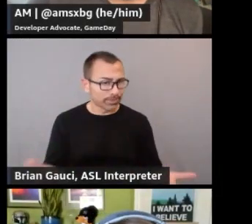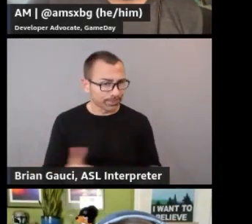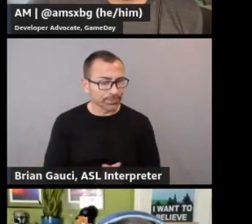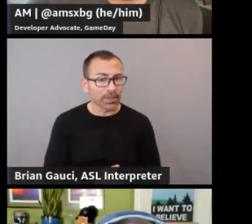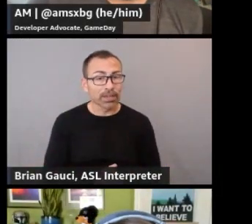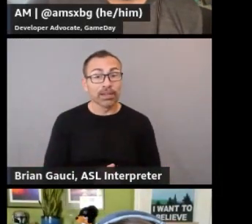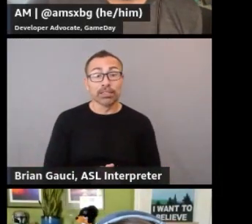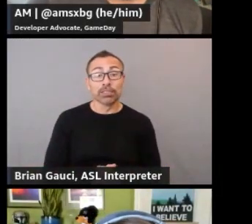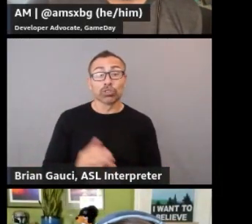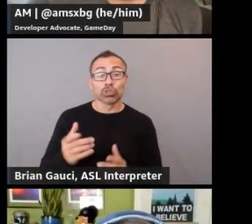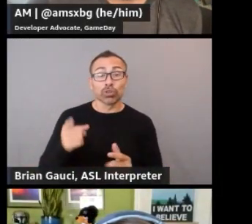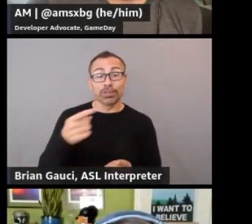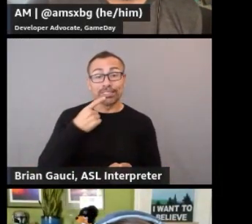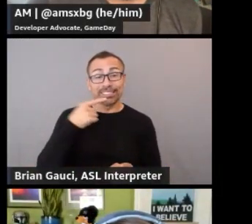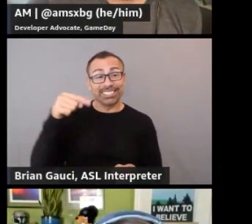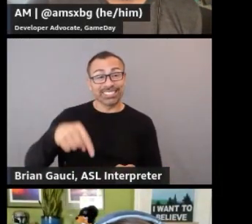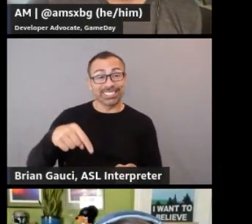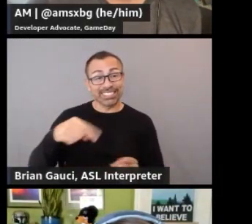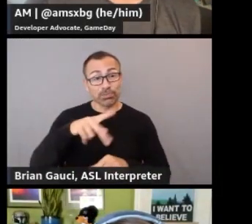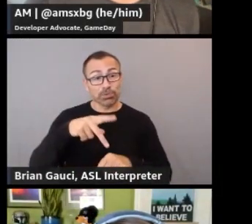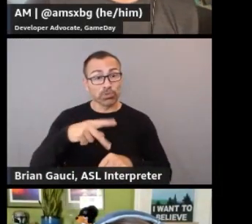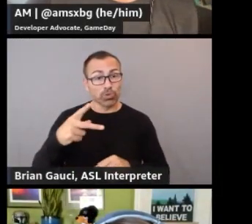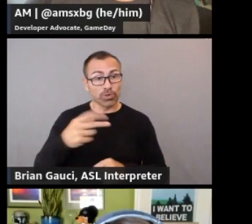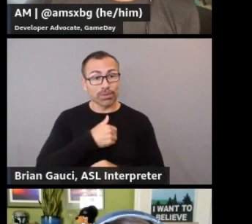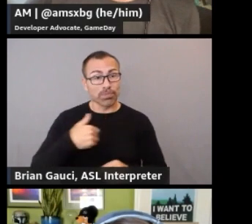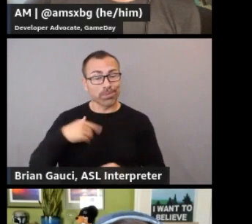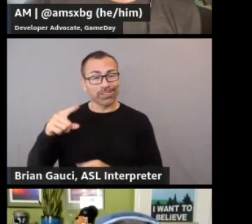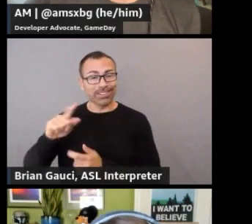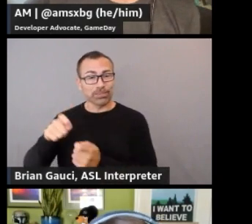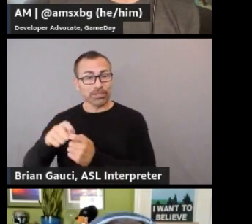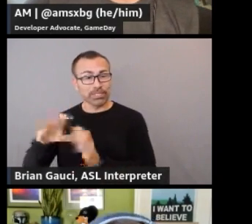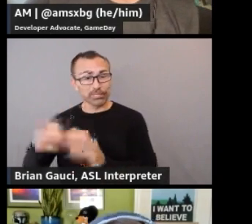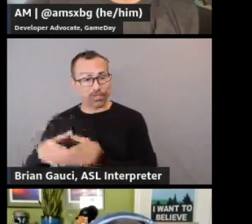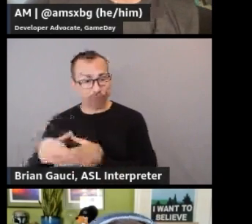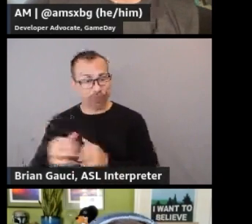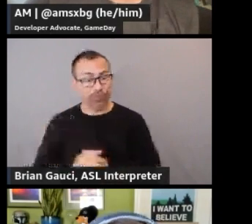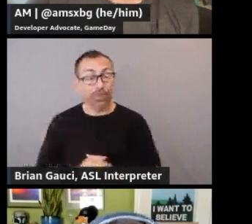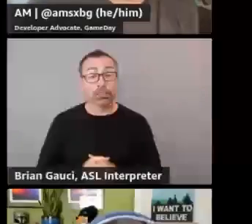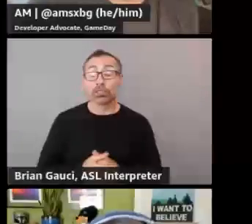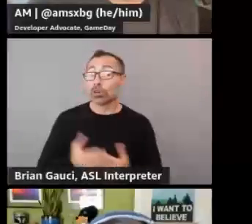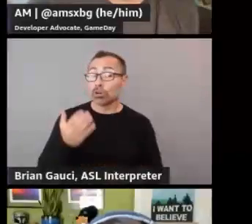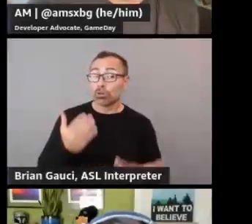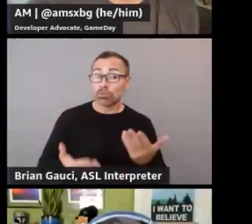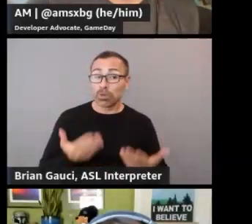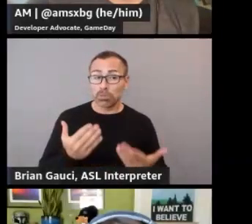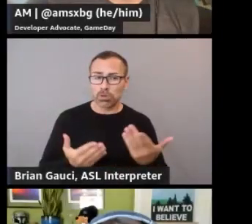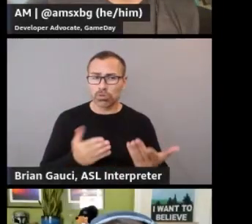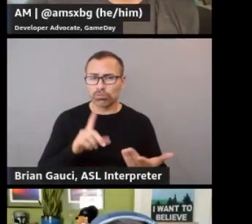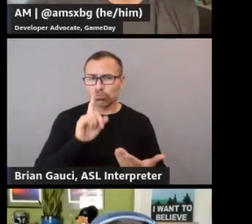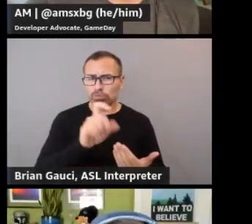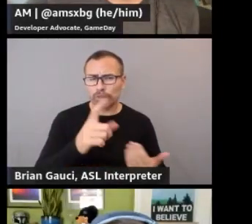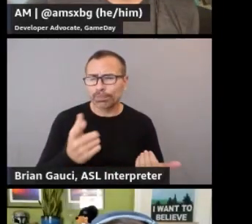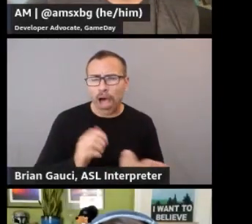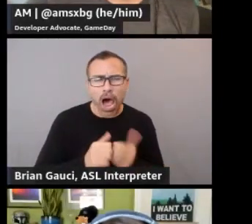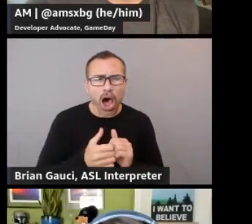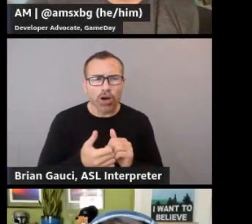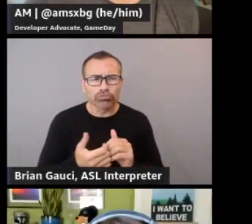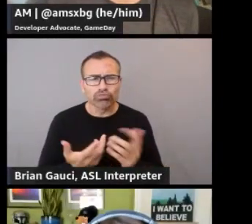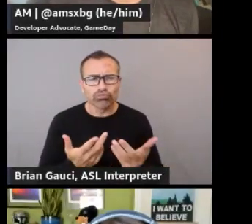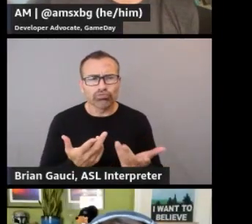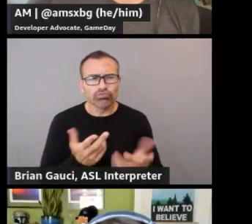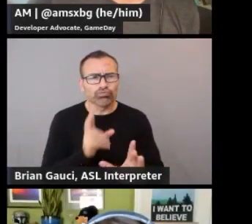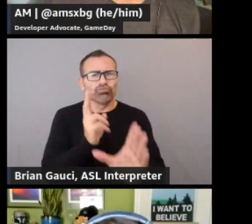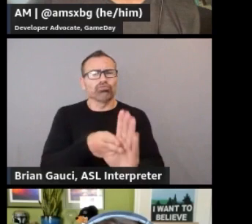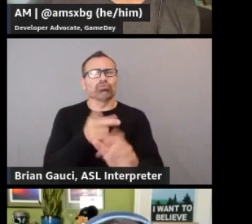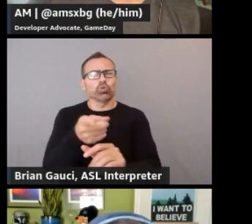this principal is a member of this particular group. Very cool. So a reasonable question that you might have is, well, how do you get to be a member of that group? How does